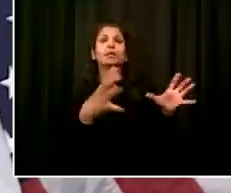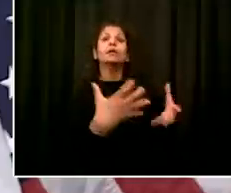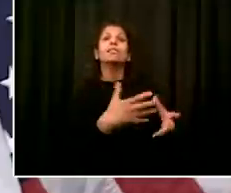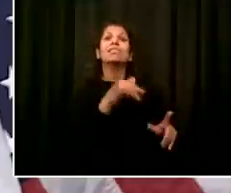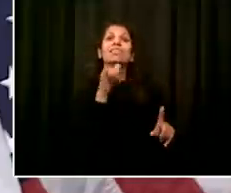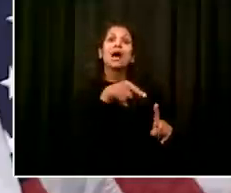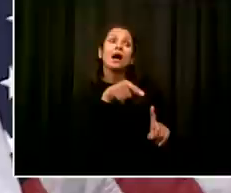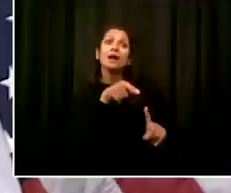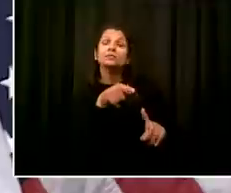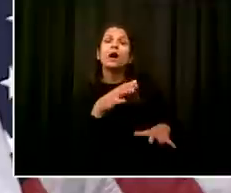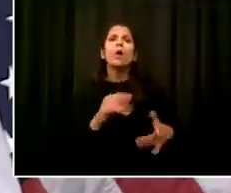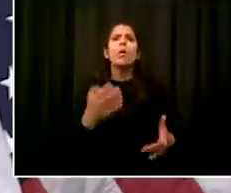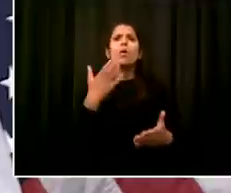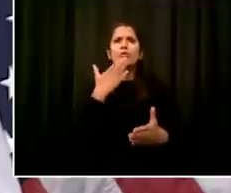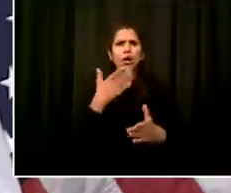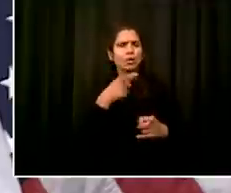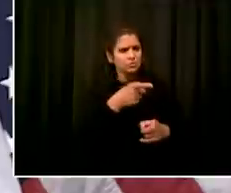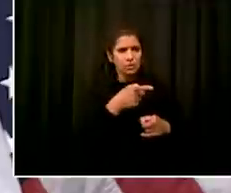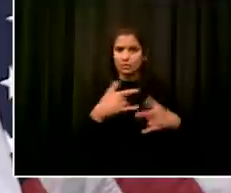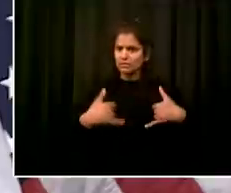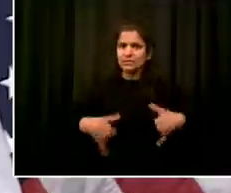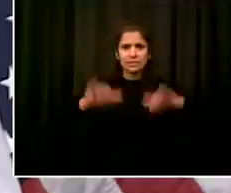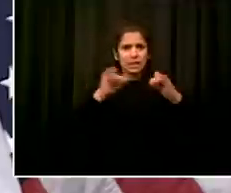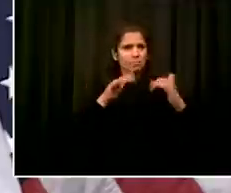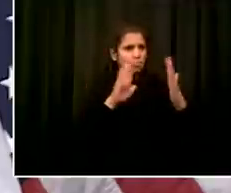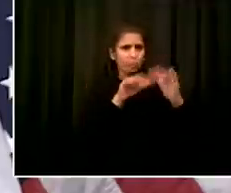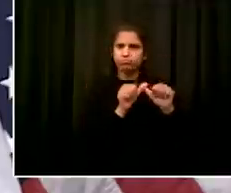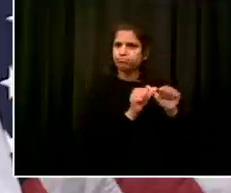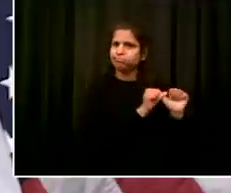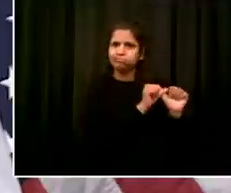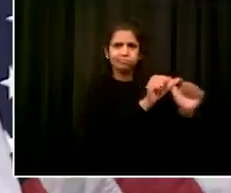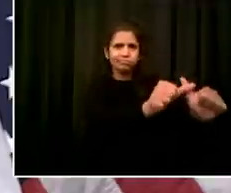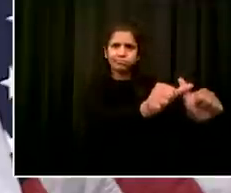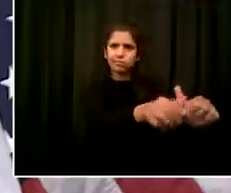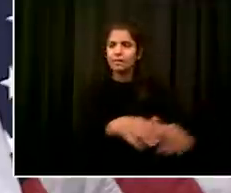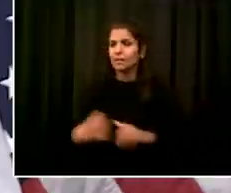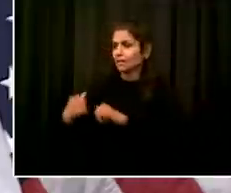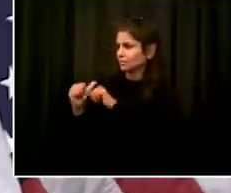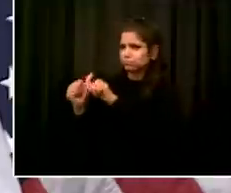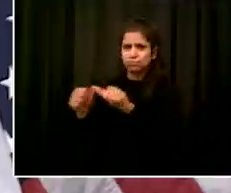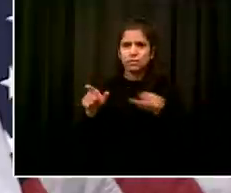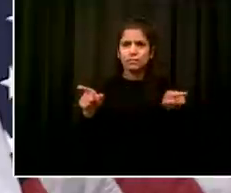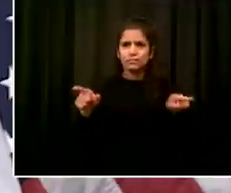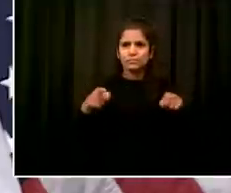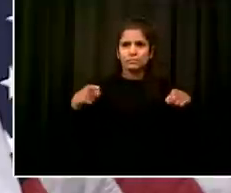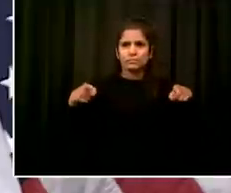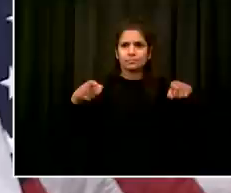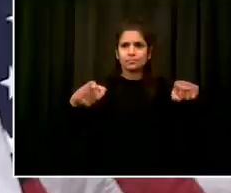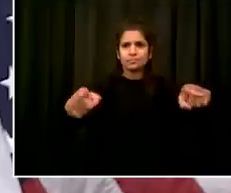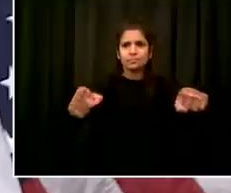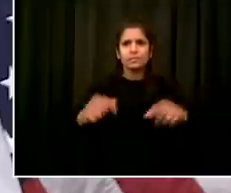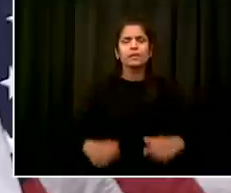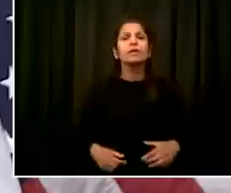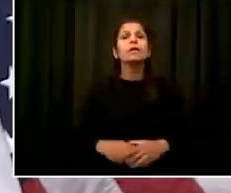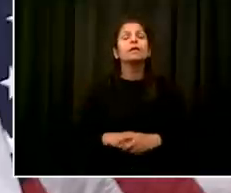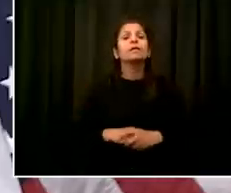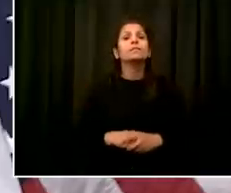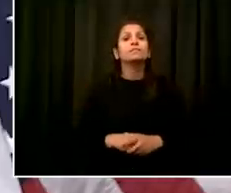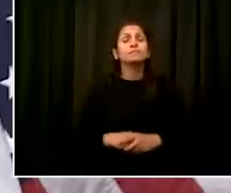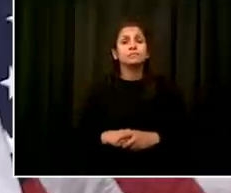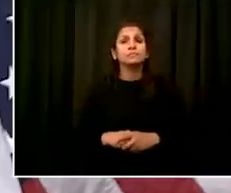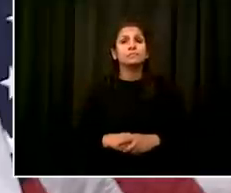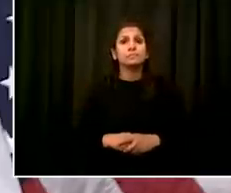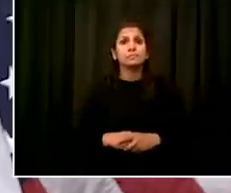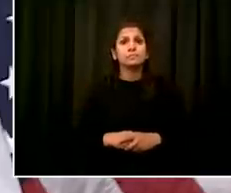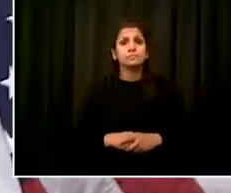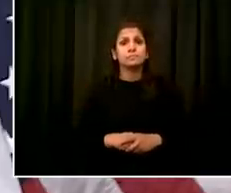Dinkins and speak to Speaker Vallone, two exemplary public servants. their contribution is often forgotten, and it